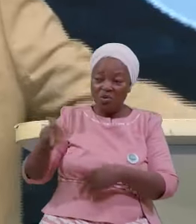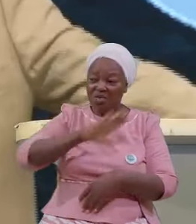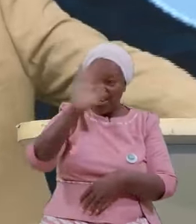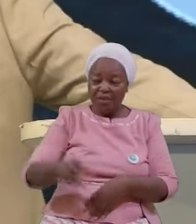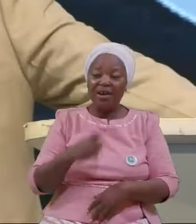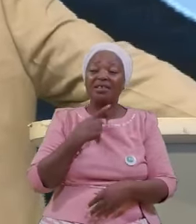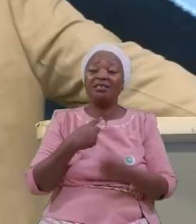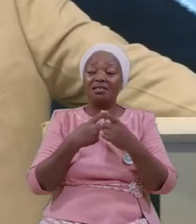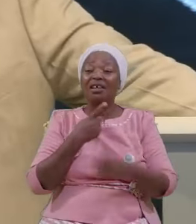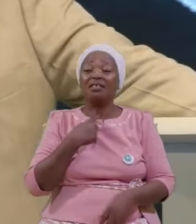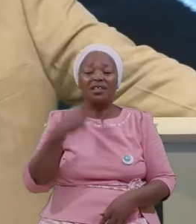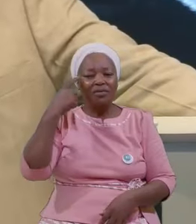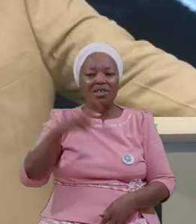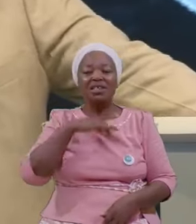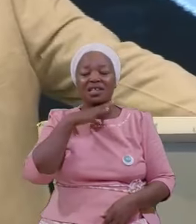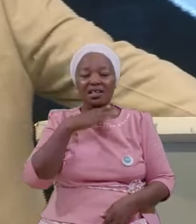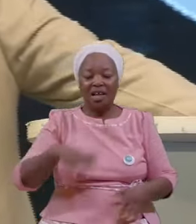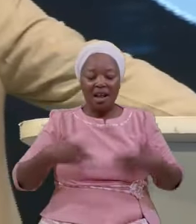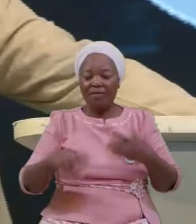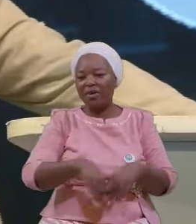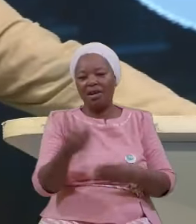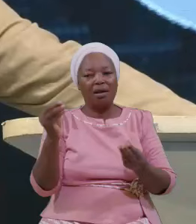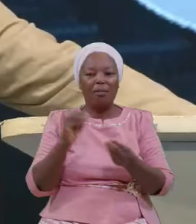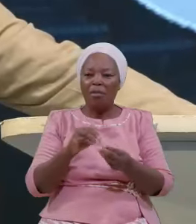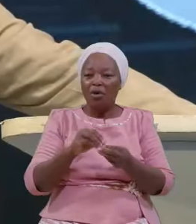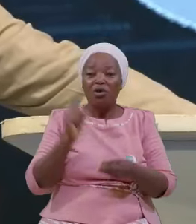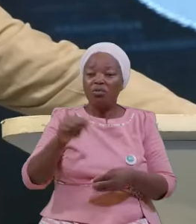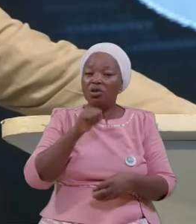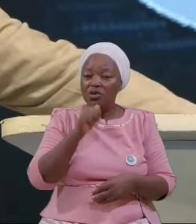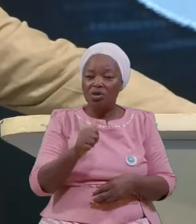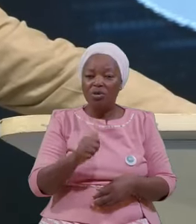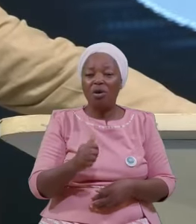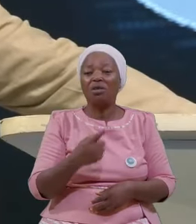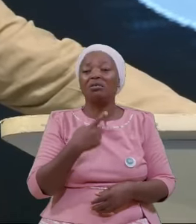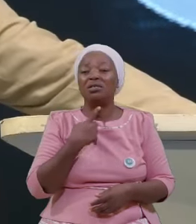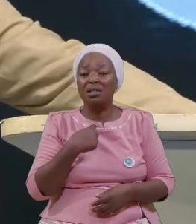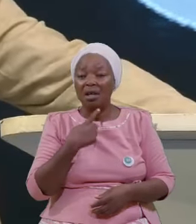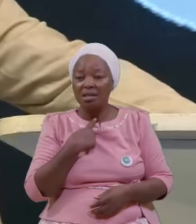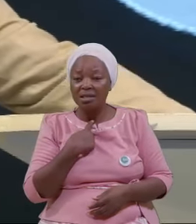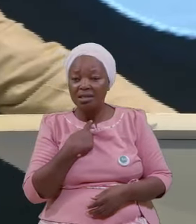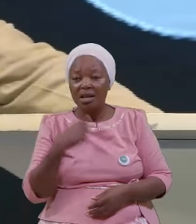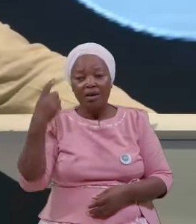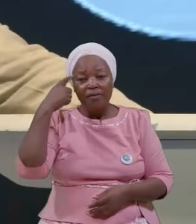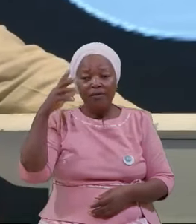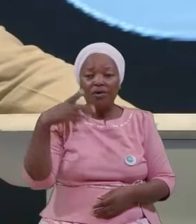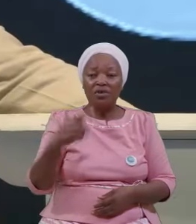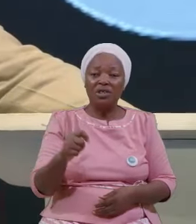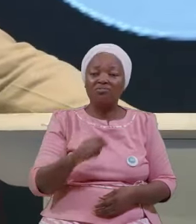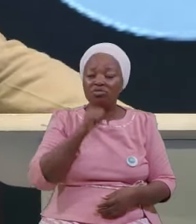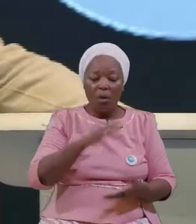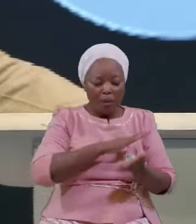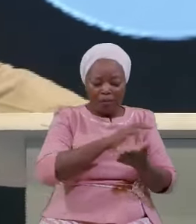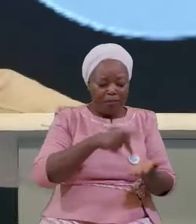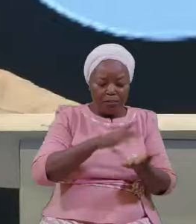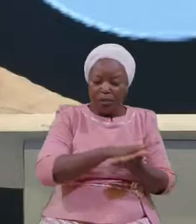dirty life anymore. You will not thirst for the impure life